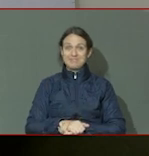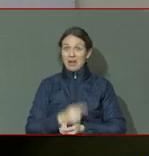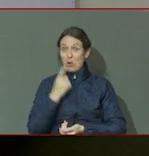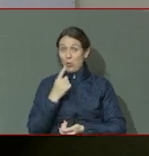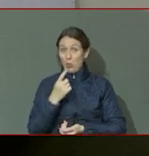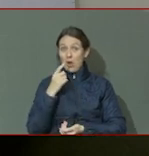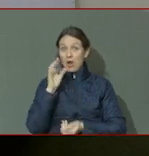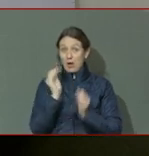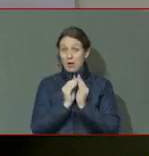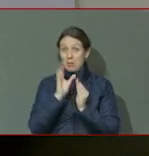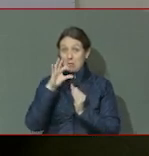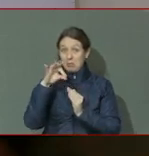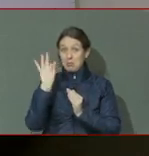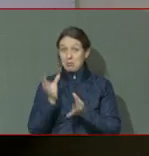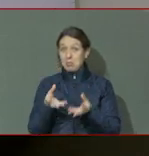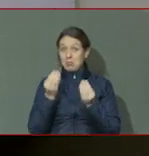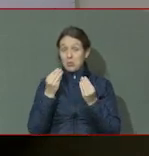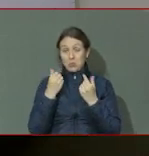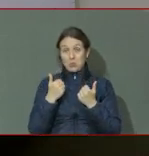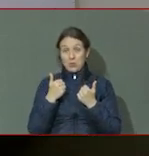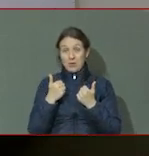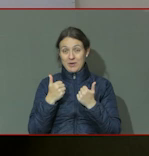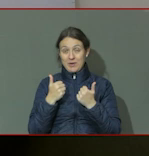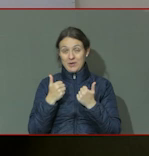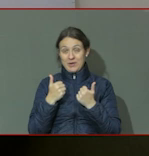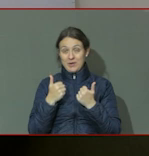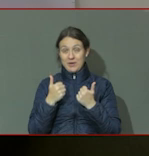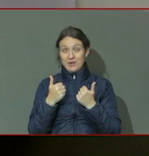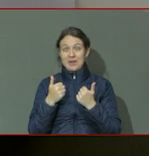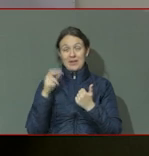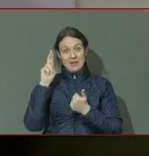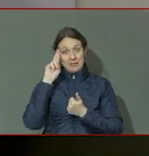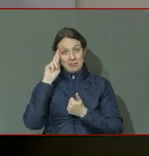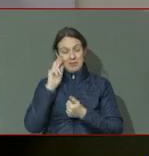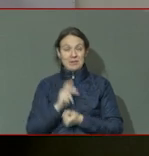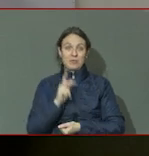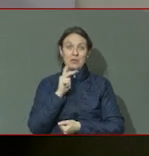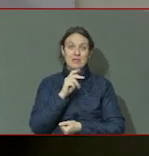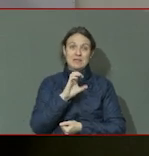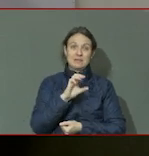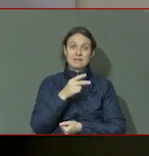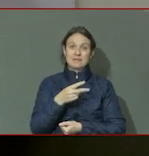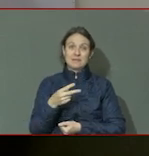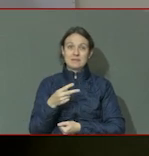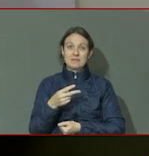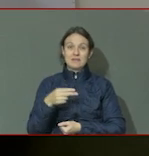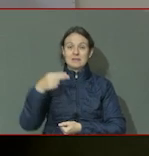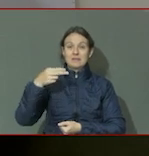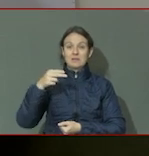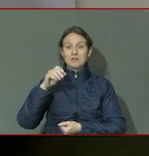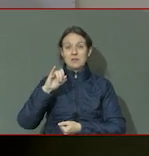than 0. Okay. Always the right over the left. So it means it's going to be